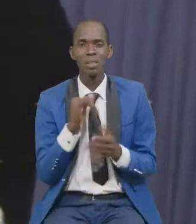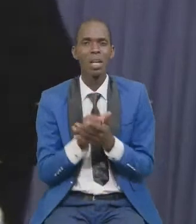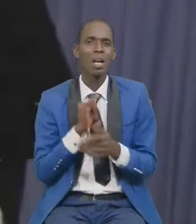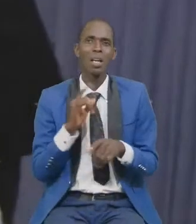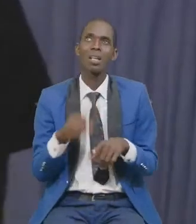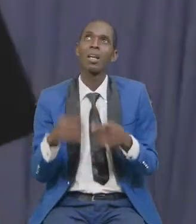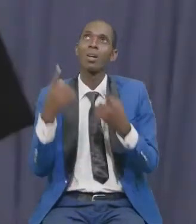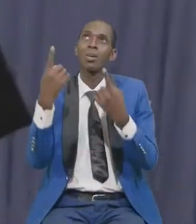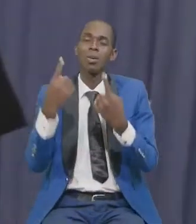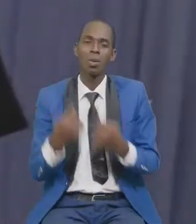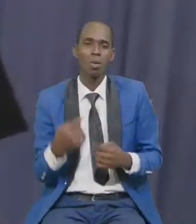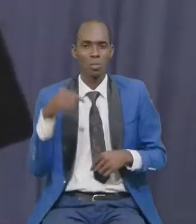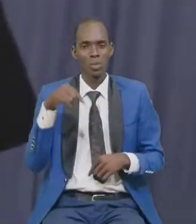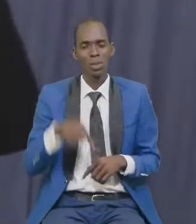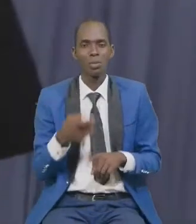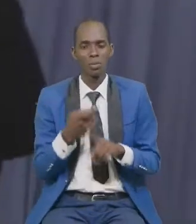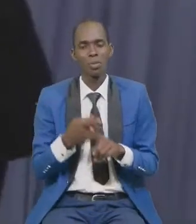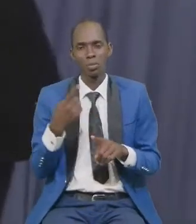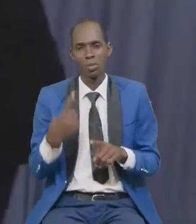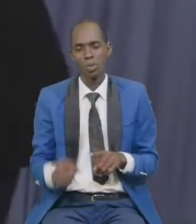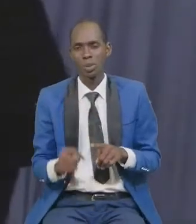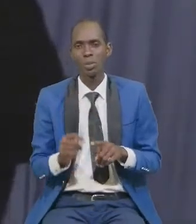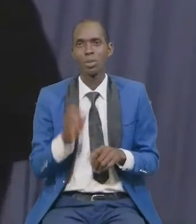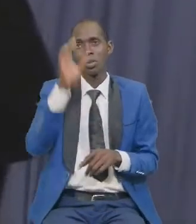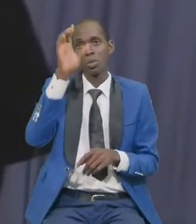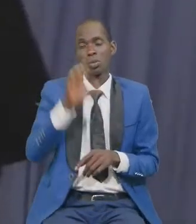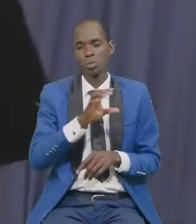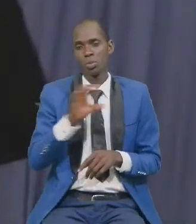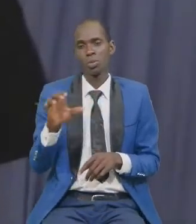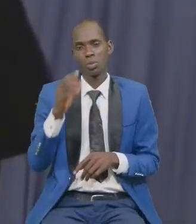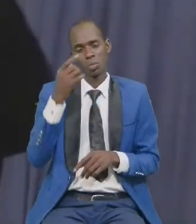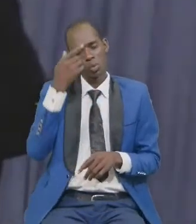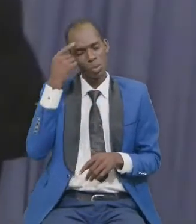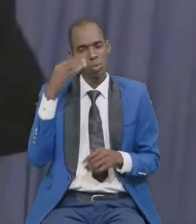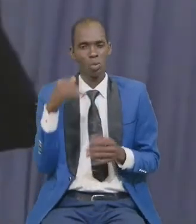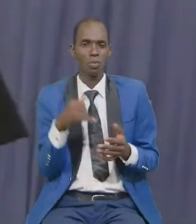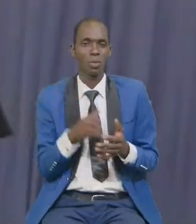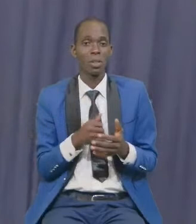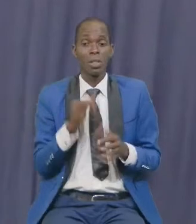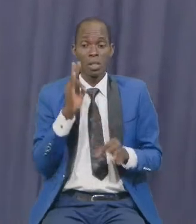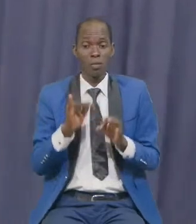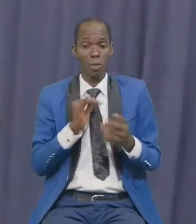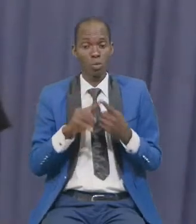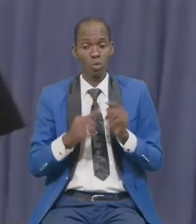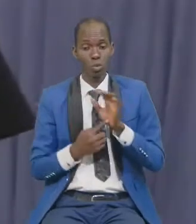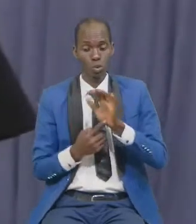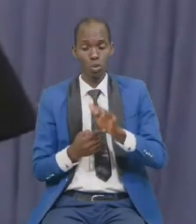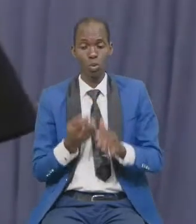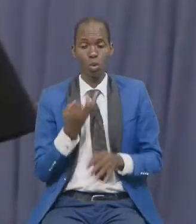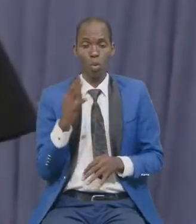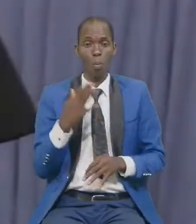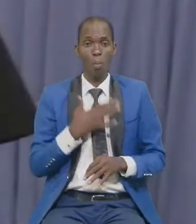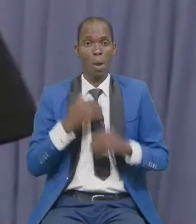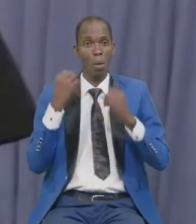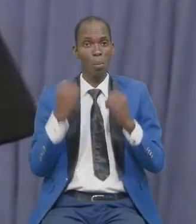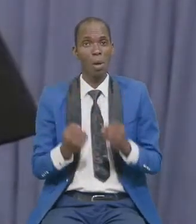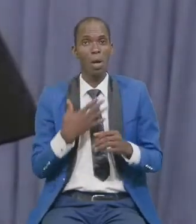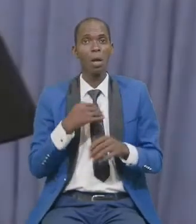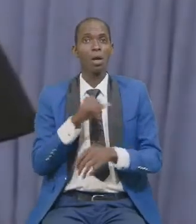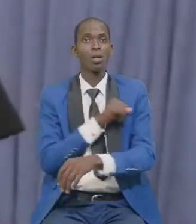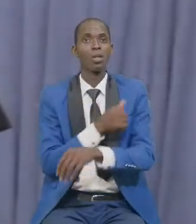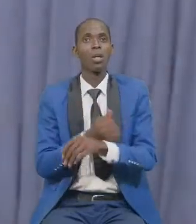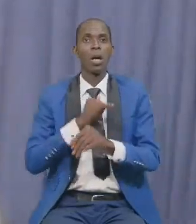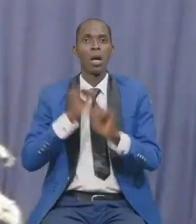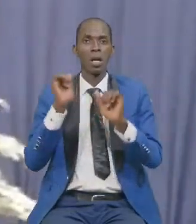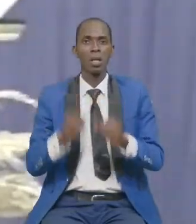If I were to show my power, I can come down from the cross. If I were to show my authority, I can come down